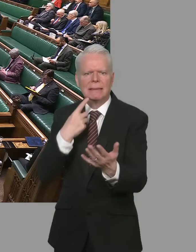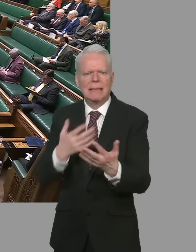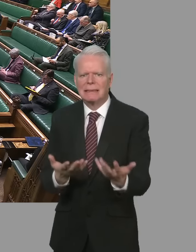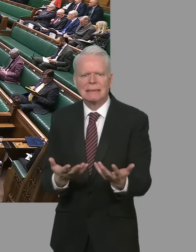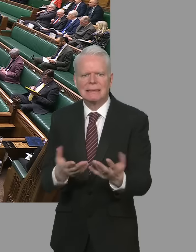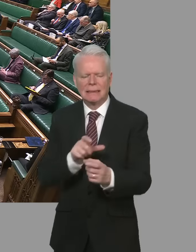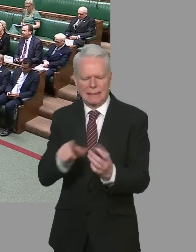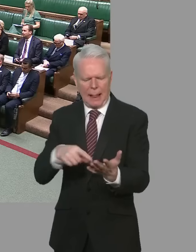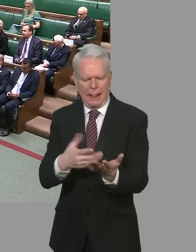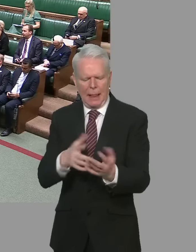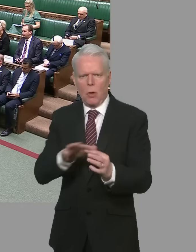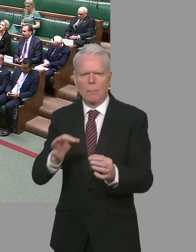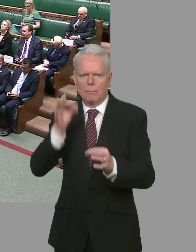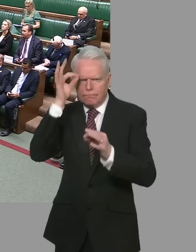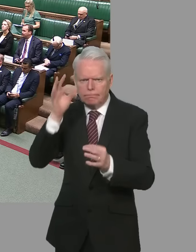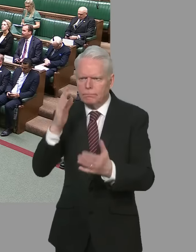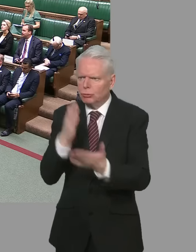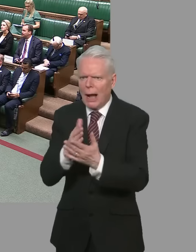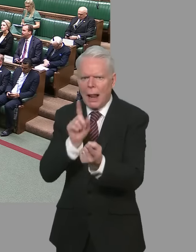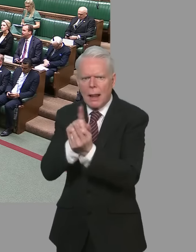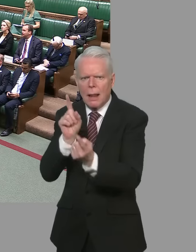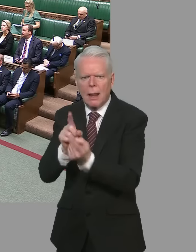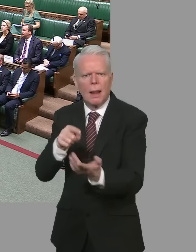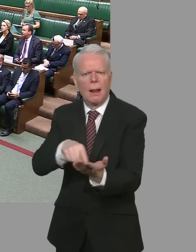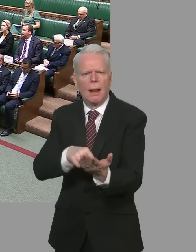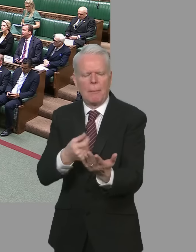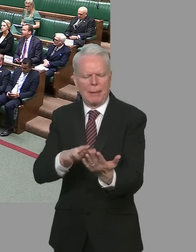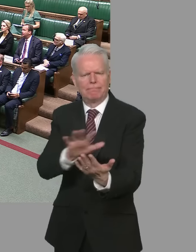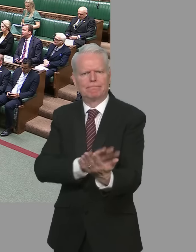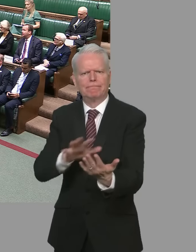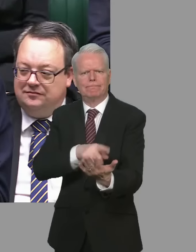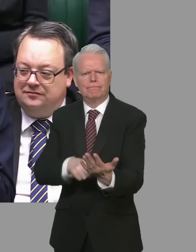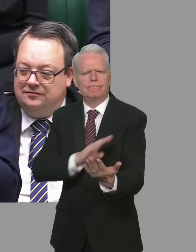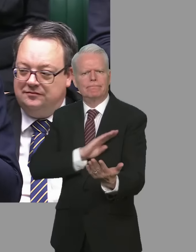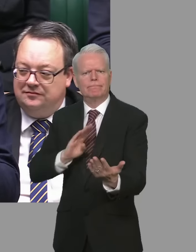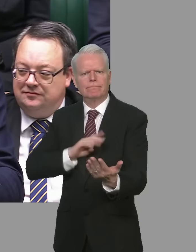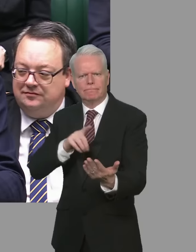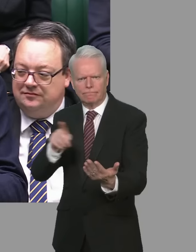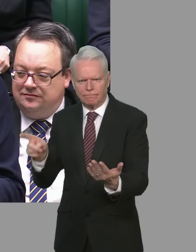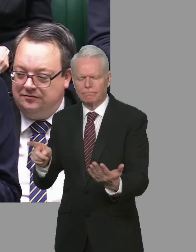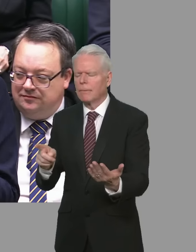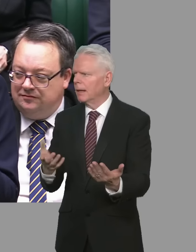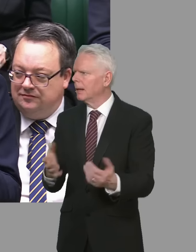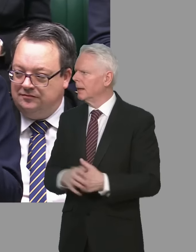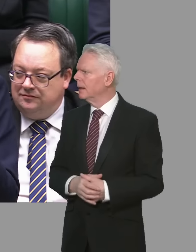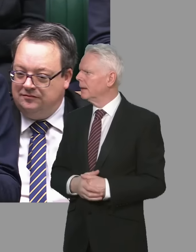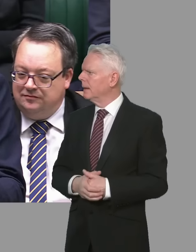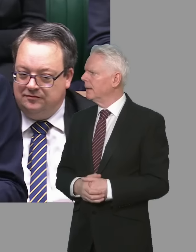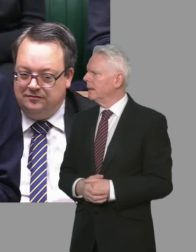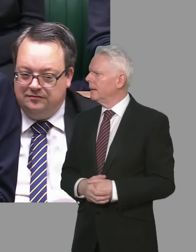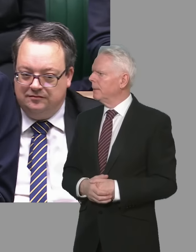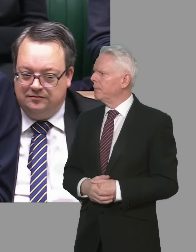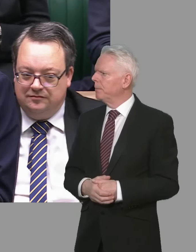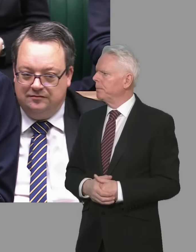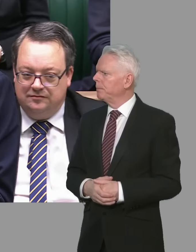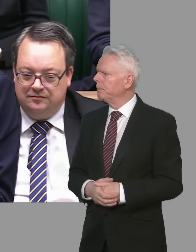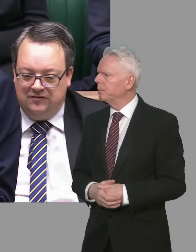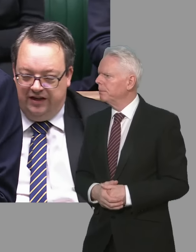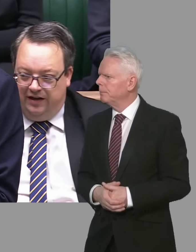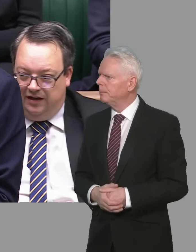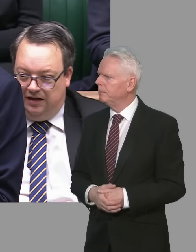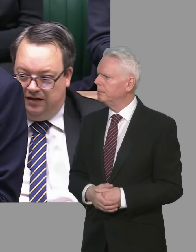Thank you, Mr. Speaker. And the Secretary of State says there's no such thing as vexatious prosecutions. I think he would do well to remember the cases of Phil